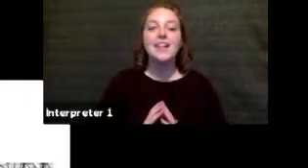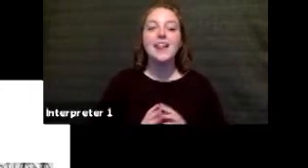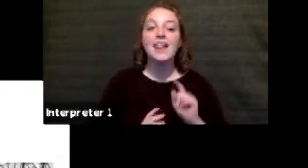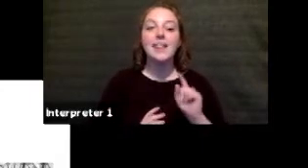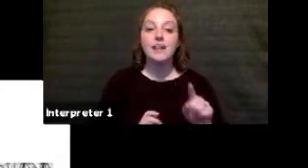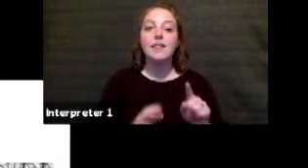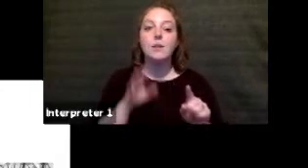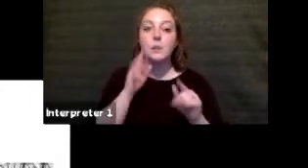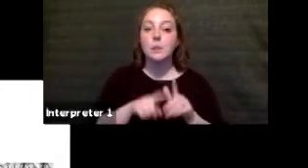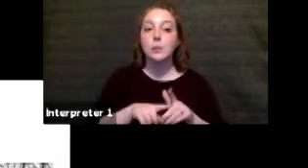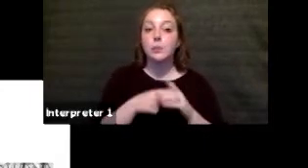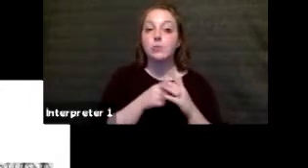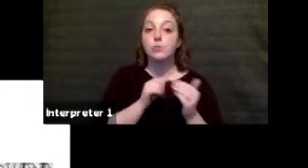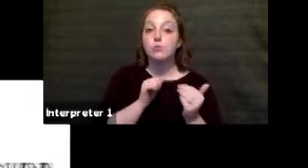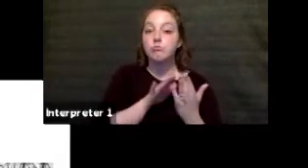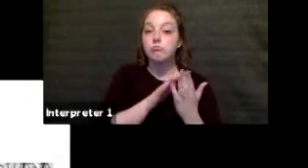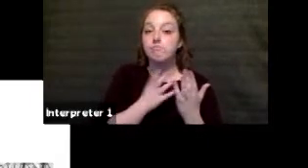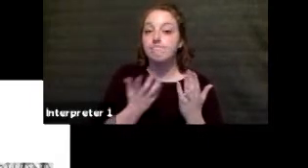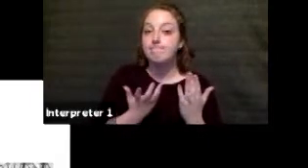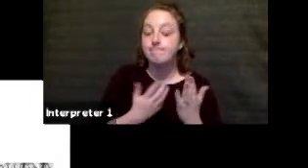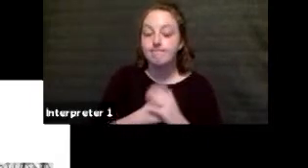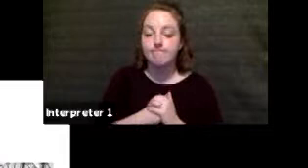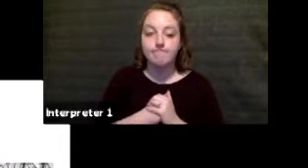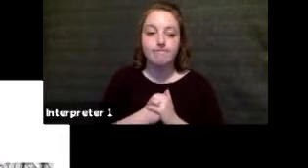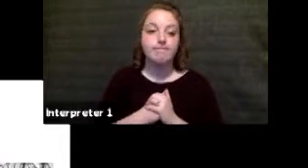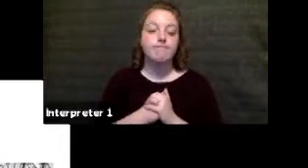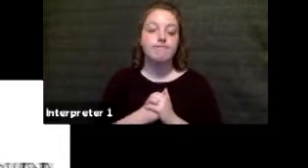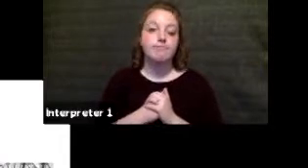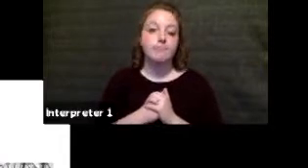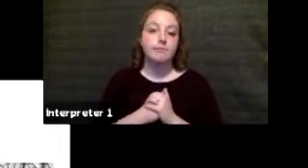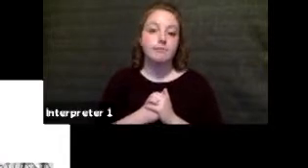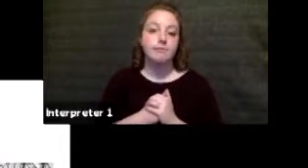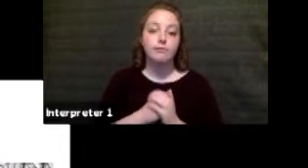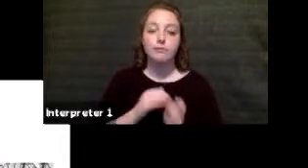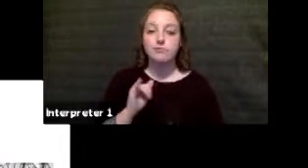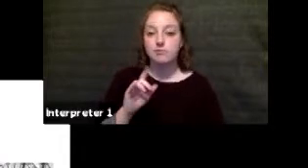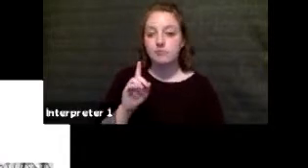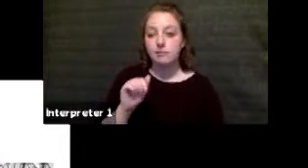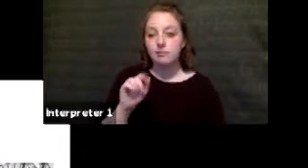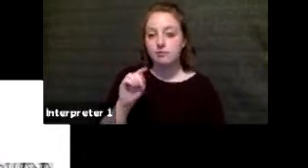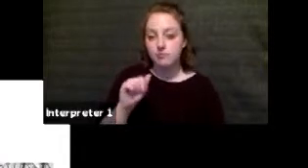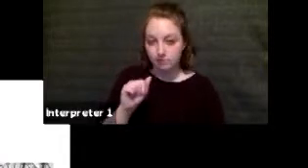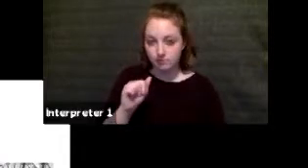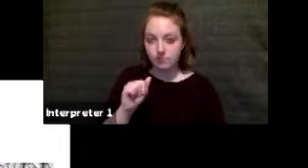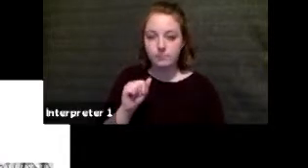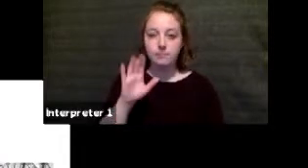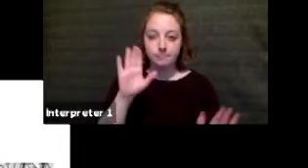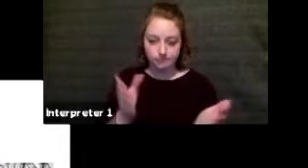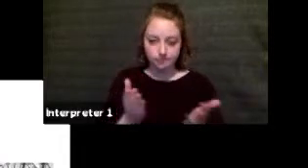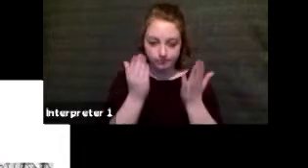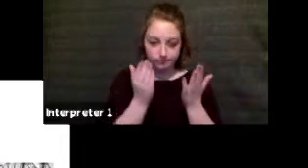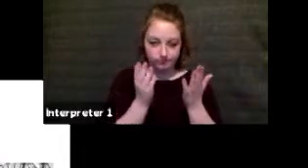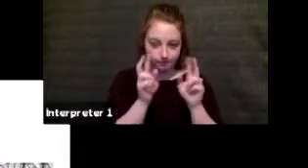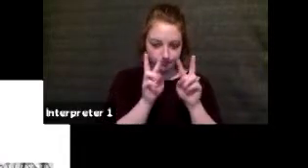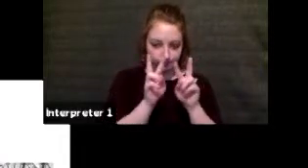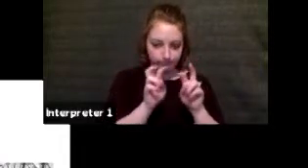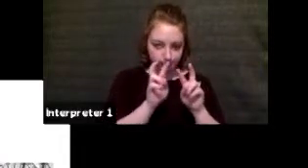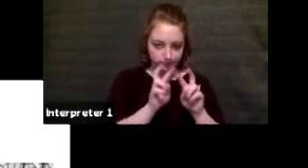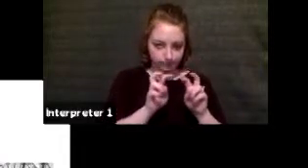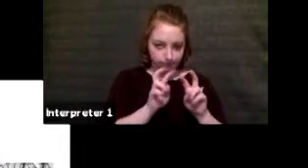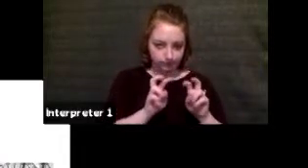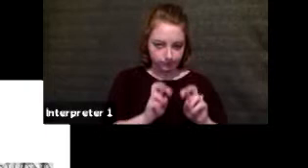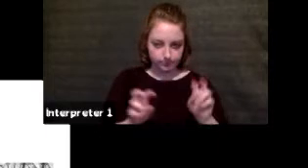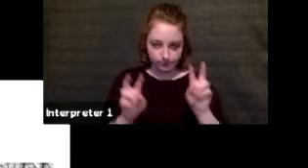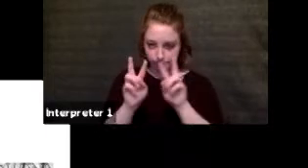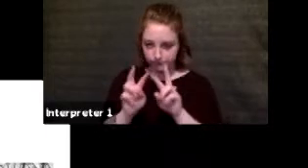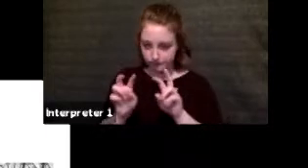approach would be, is, as we start aggregating that data, uh, and looking at the highest and best use of needs and